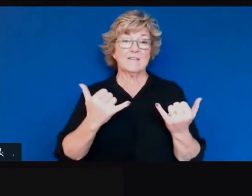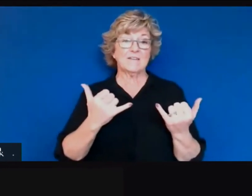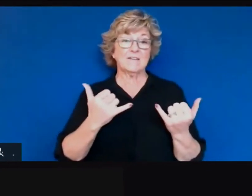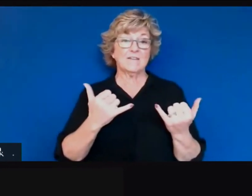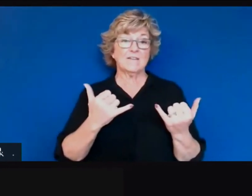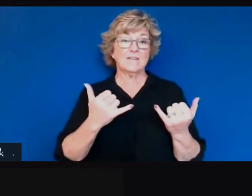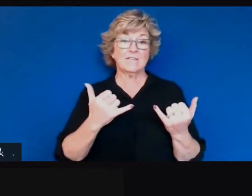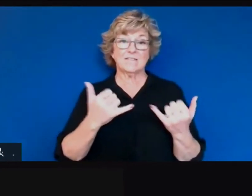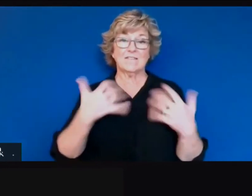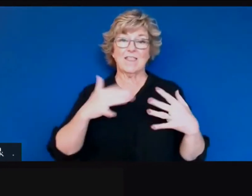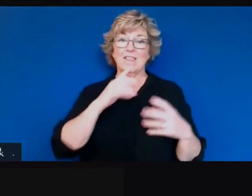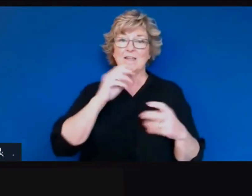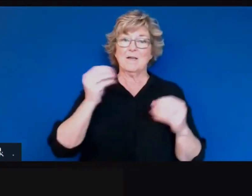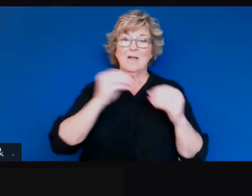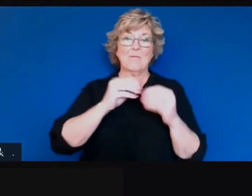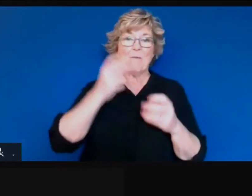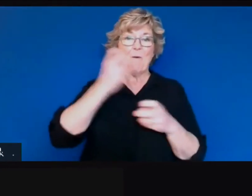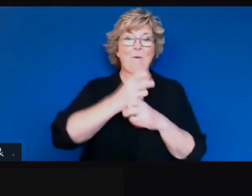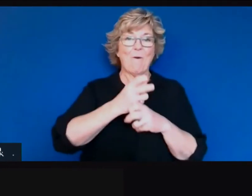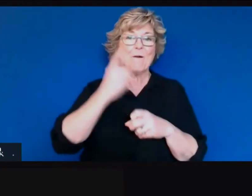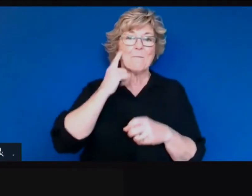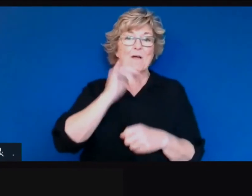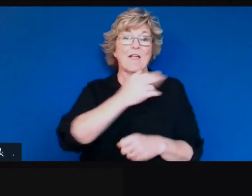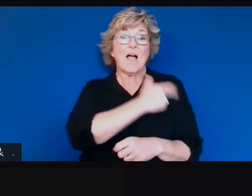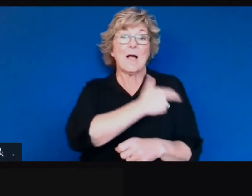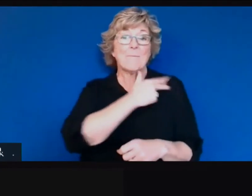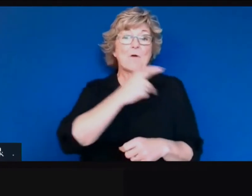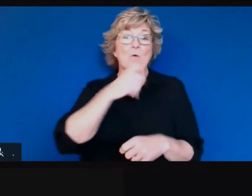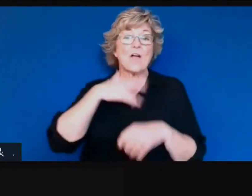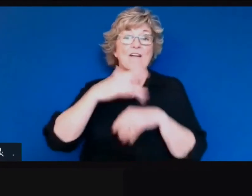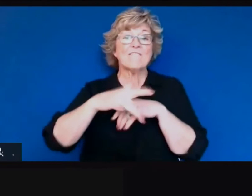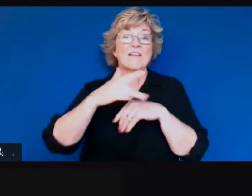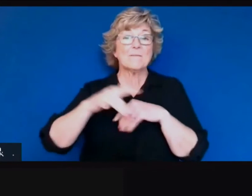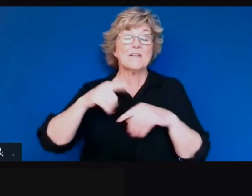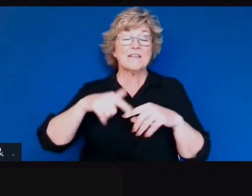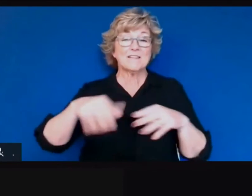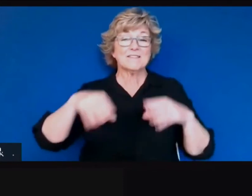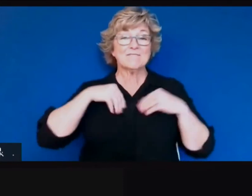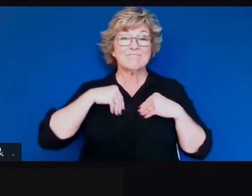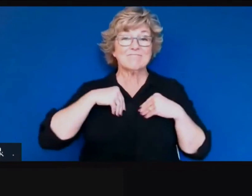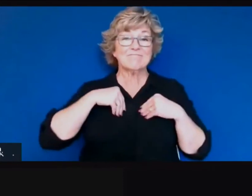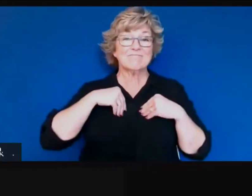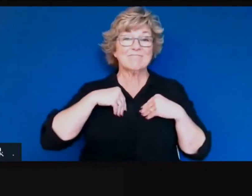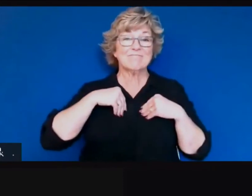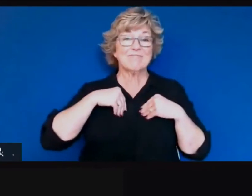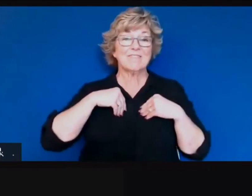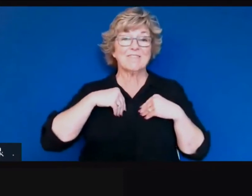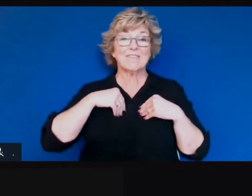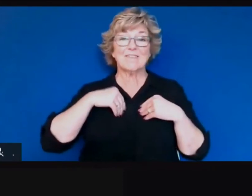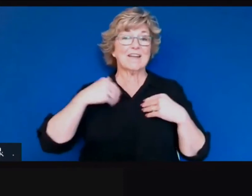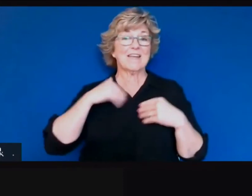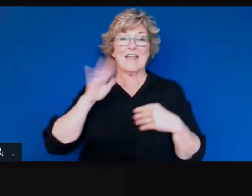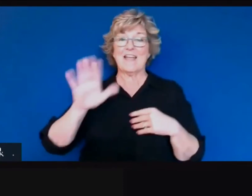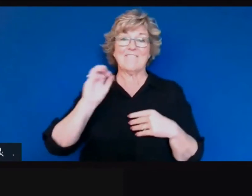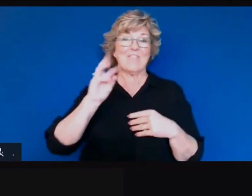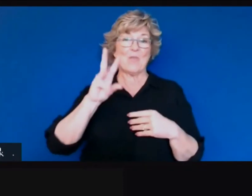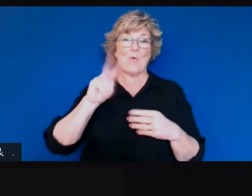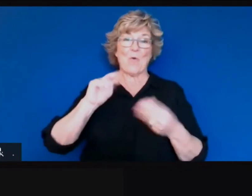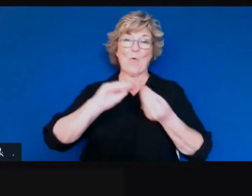more challenging, because those hospitals that had room to accept those patients from Imperial today have their own